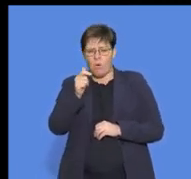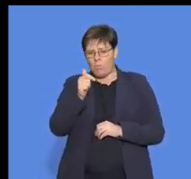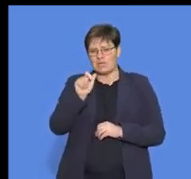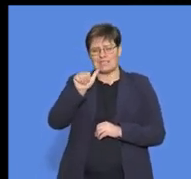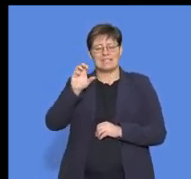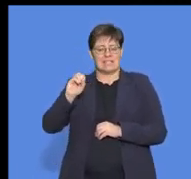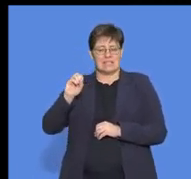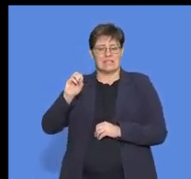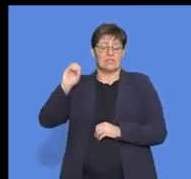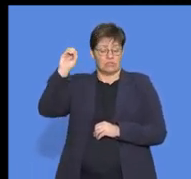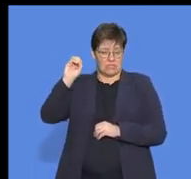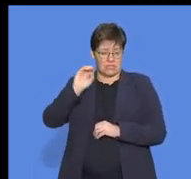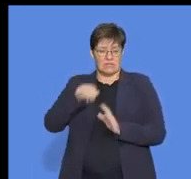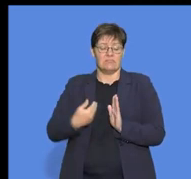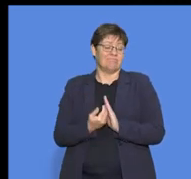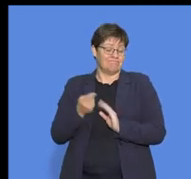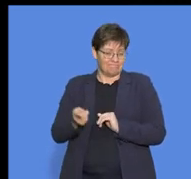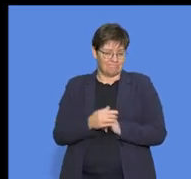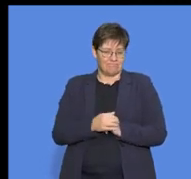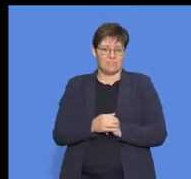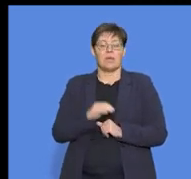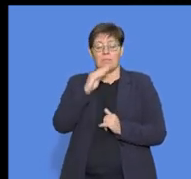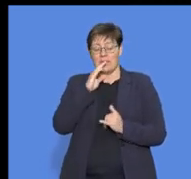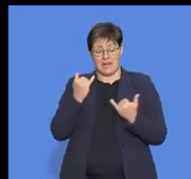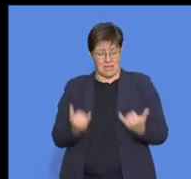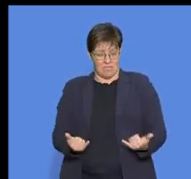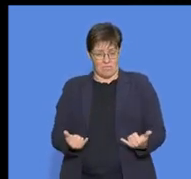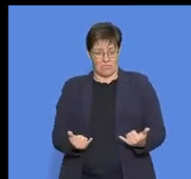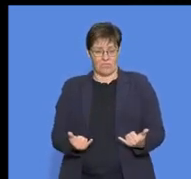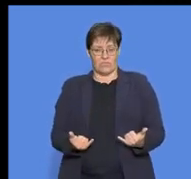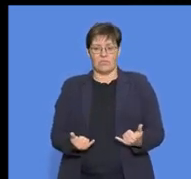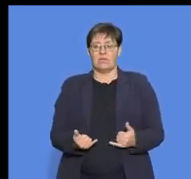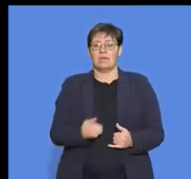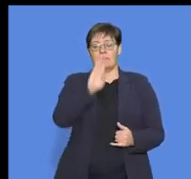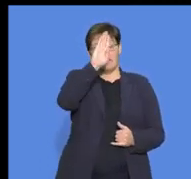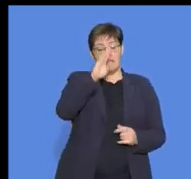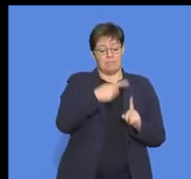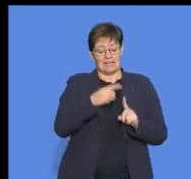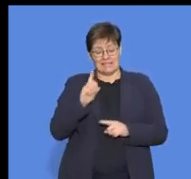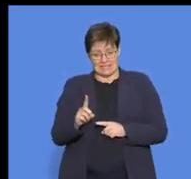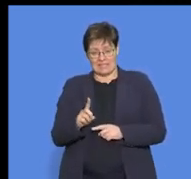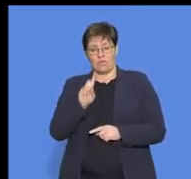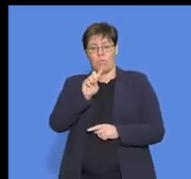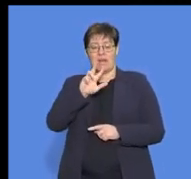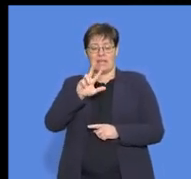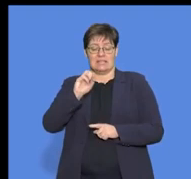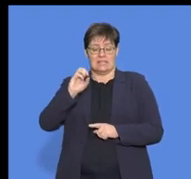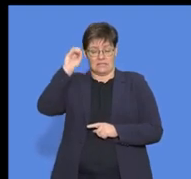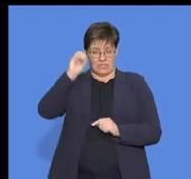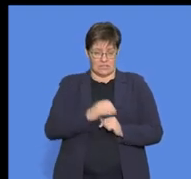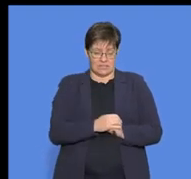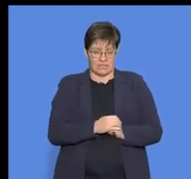is approximately 60 degrees if we round it off to the nearest decimal, which means now B plus D is equal